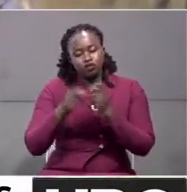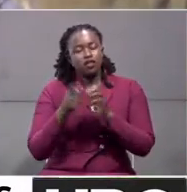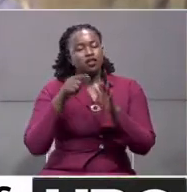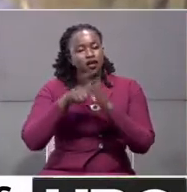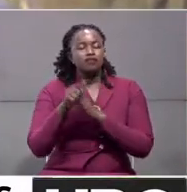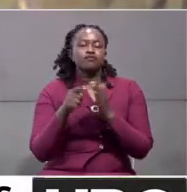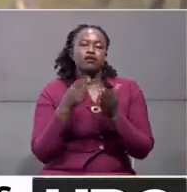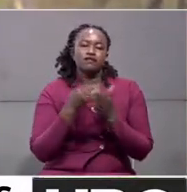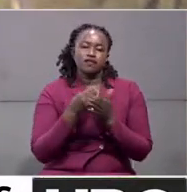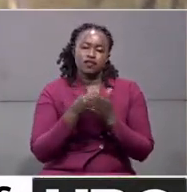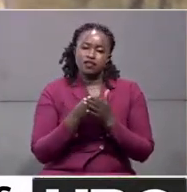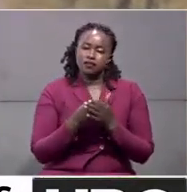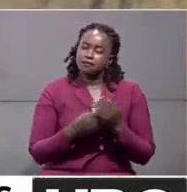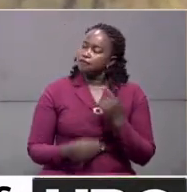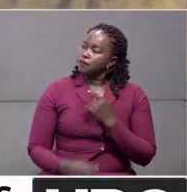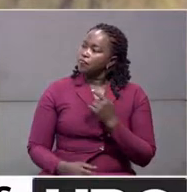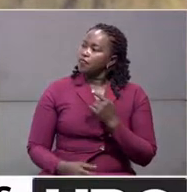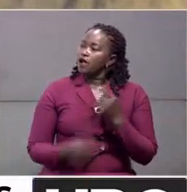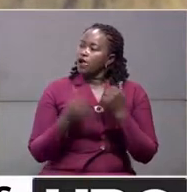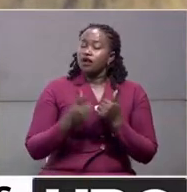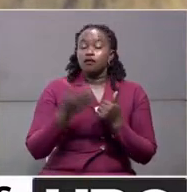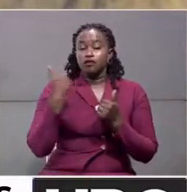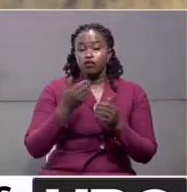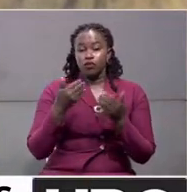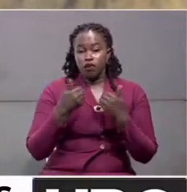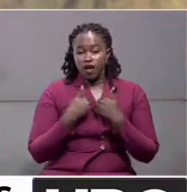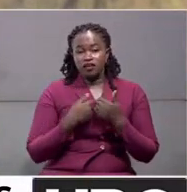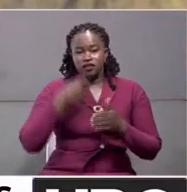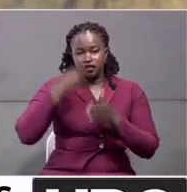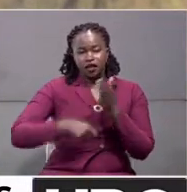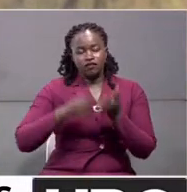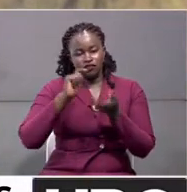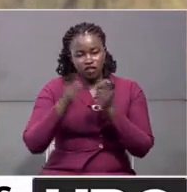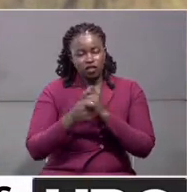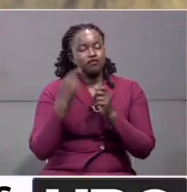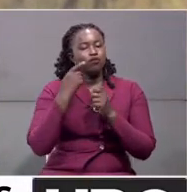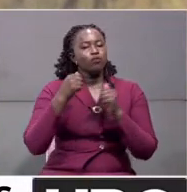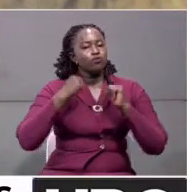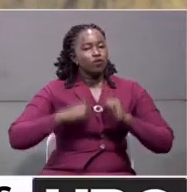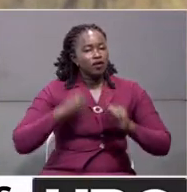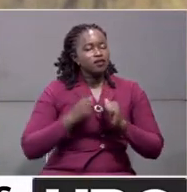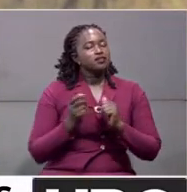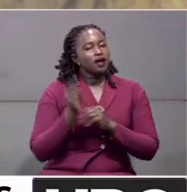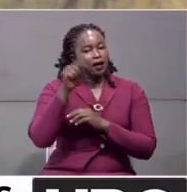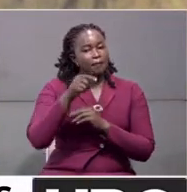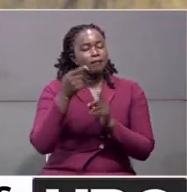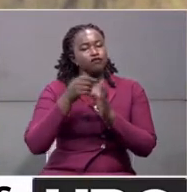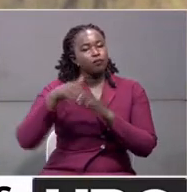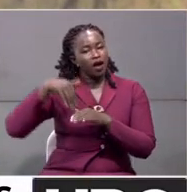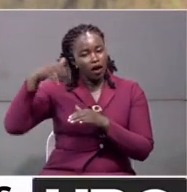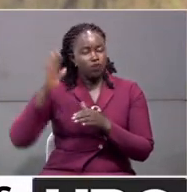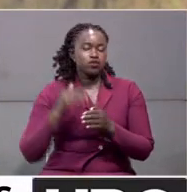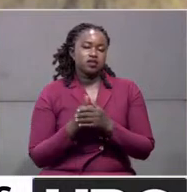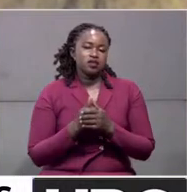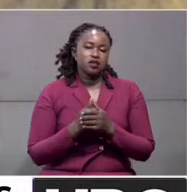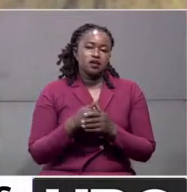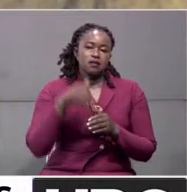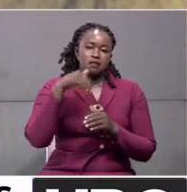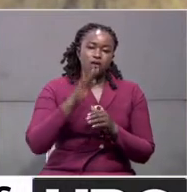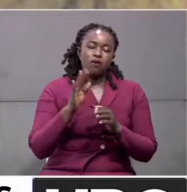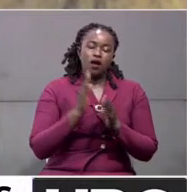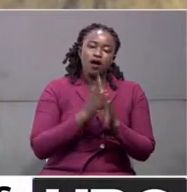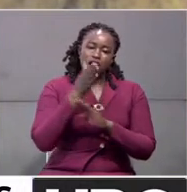fees. Along the way, we had a tariff change for the tourists that are coming up from abroad, especially